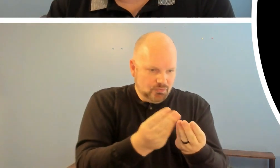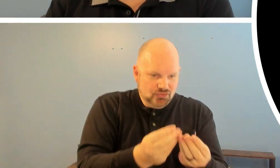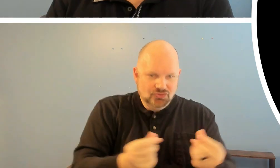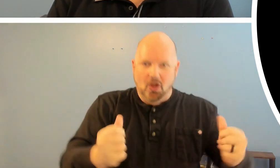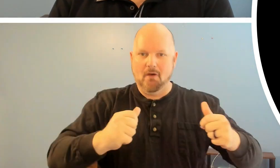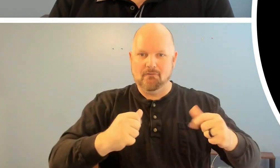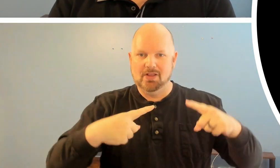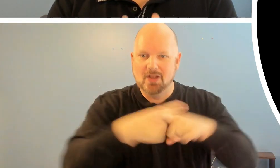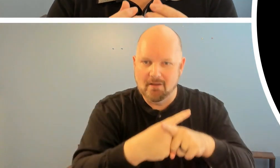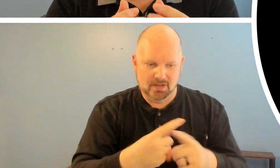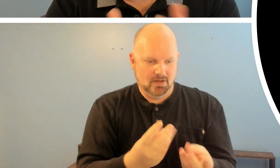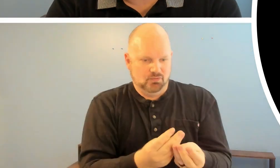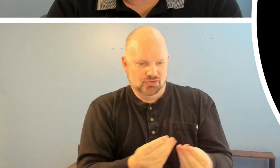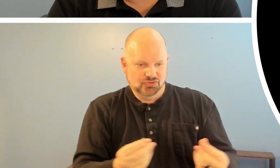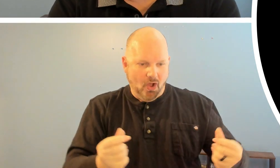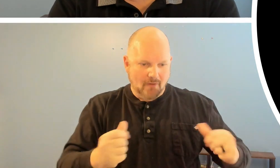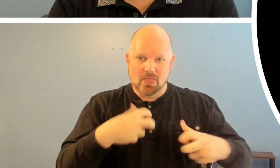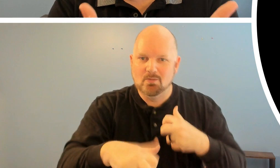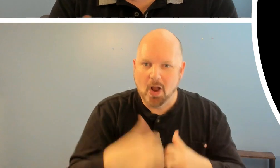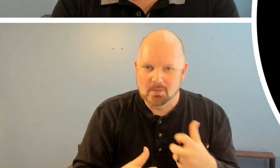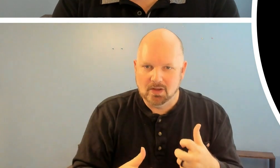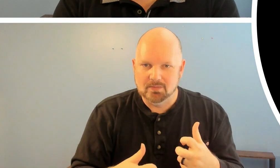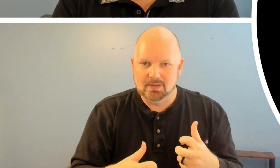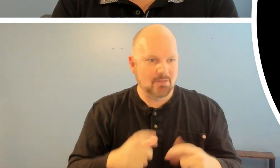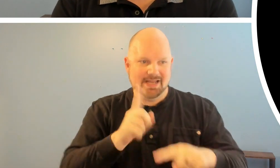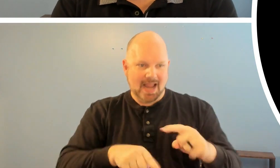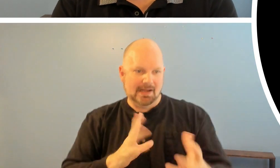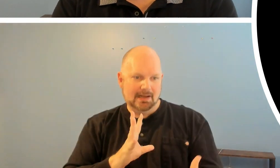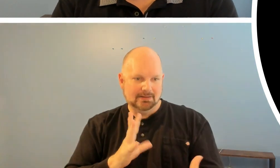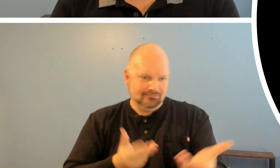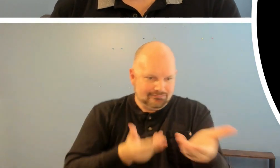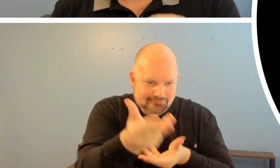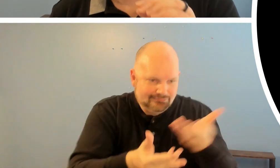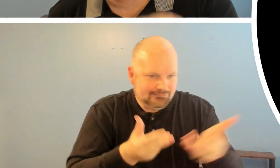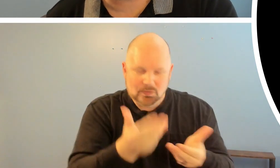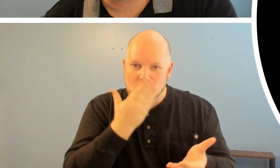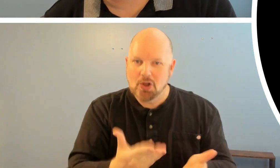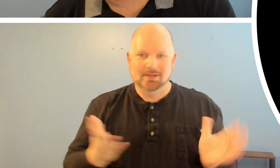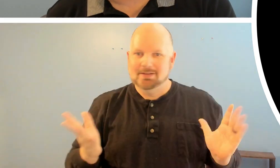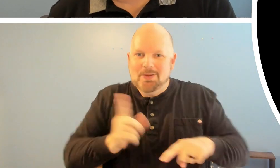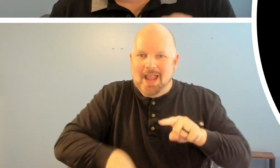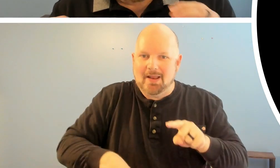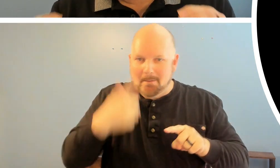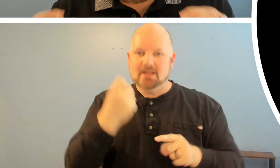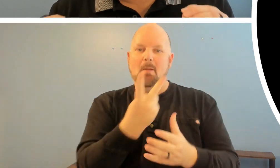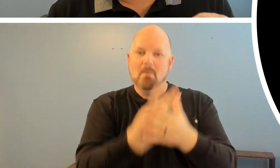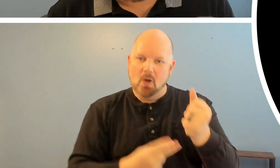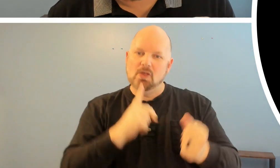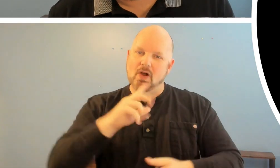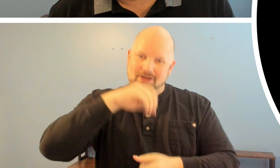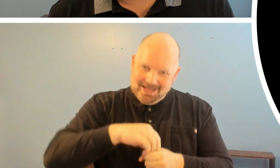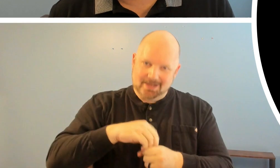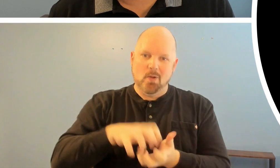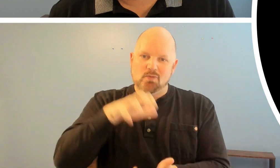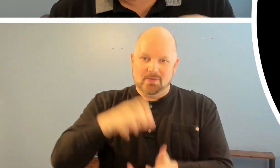that resolve the conflict and allow you to engage in challenging conversations. The truth of the matter is, if you can master